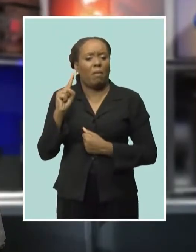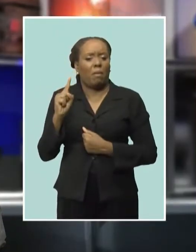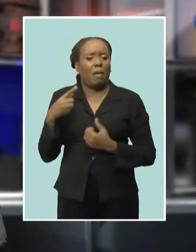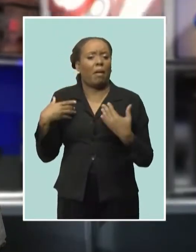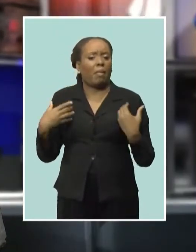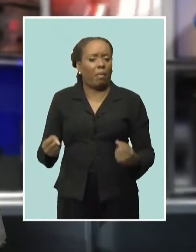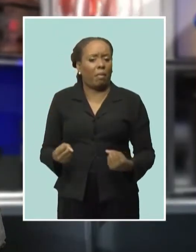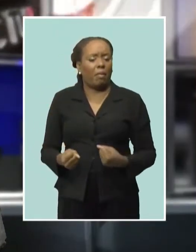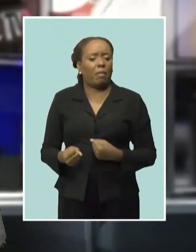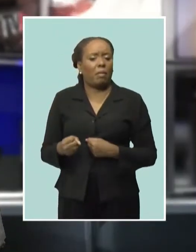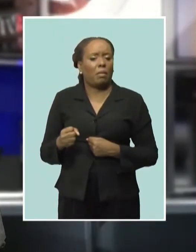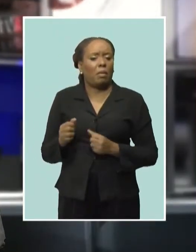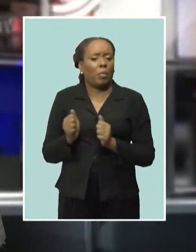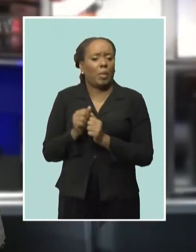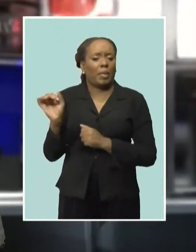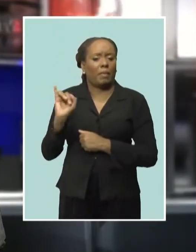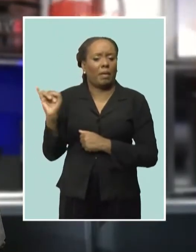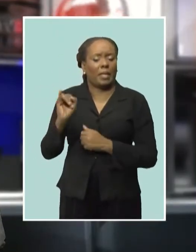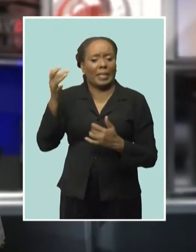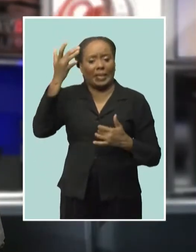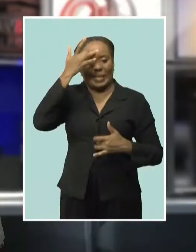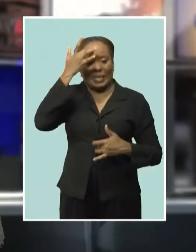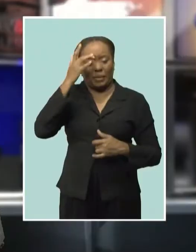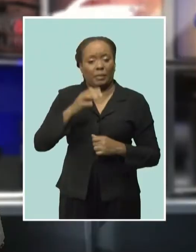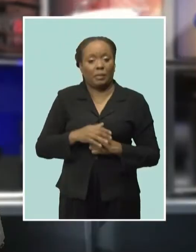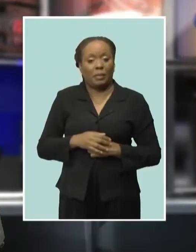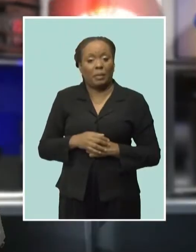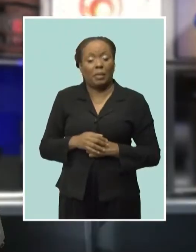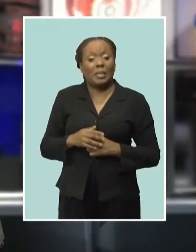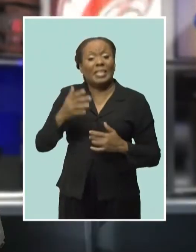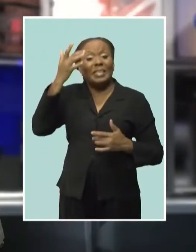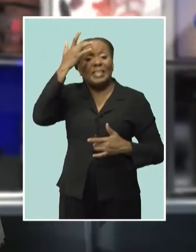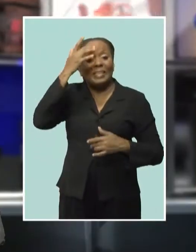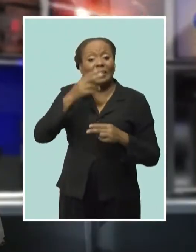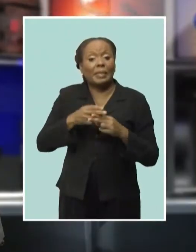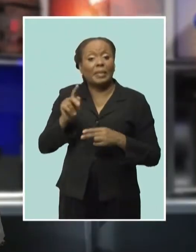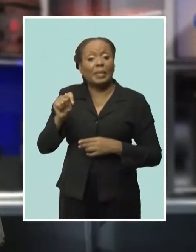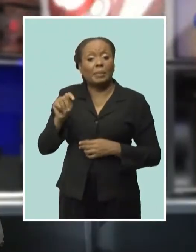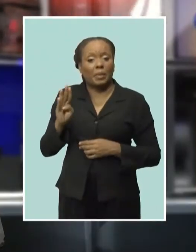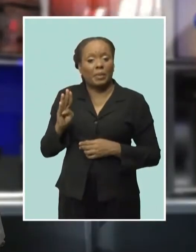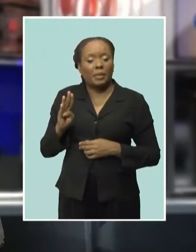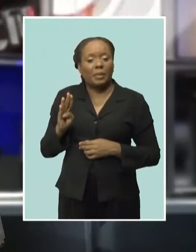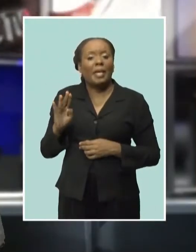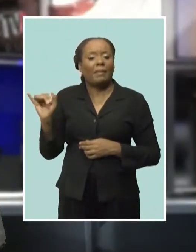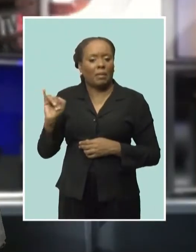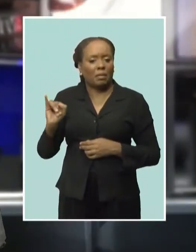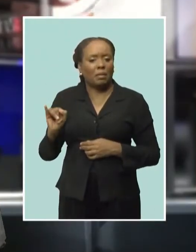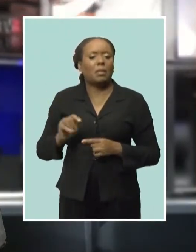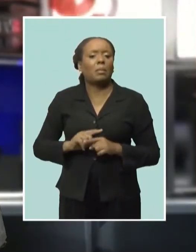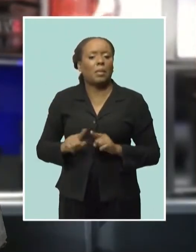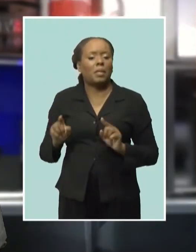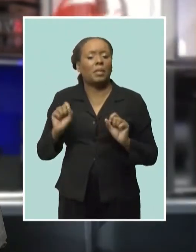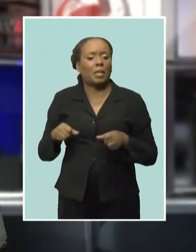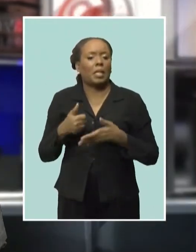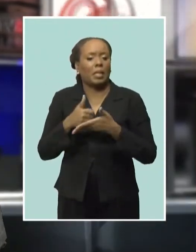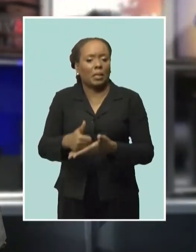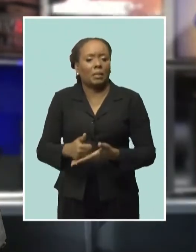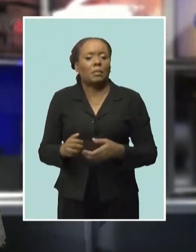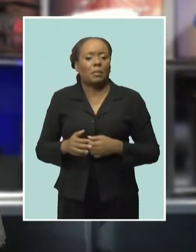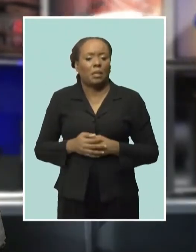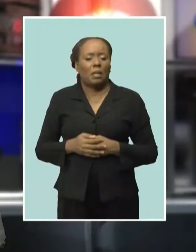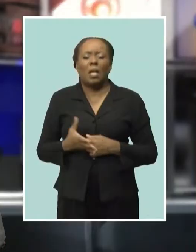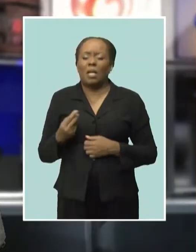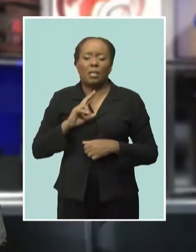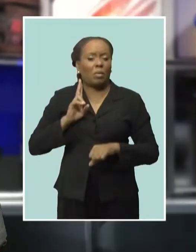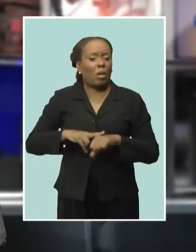disease. He explained that TB is an infectious disease, but treatable, and although the treatment is prolonged, outcomes are